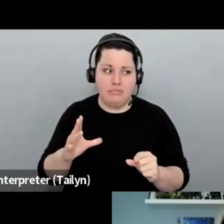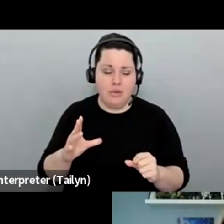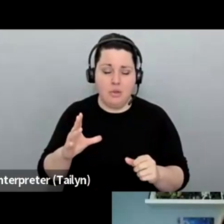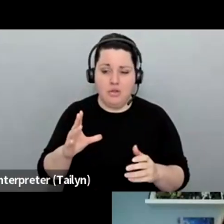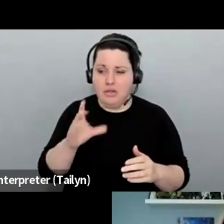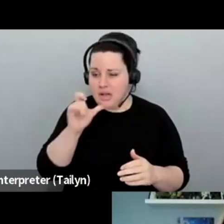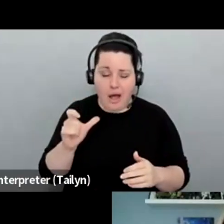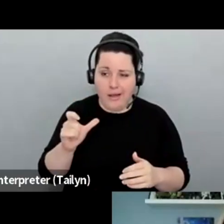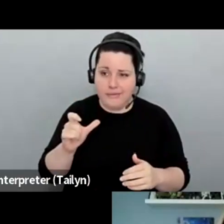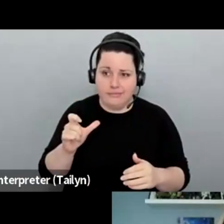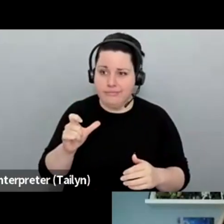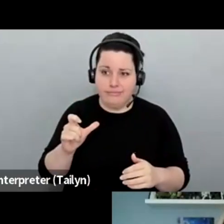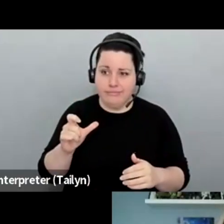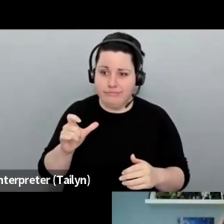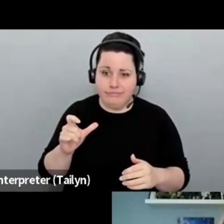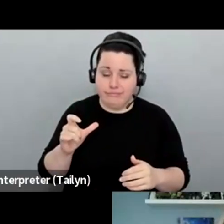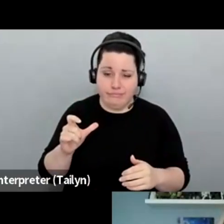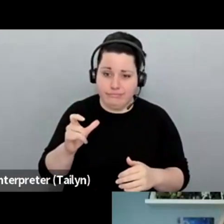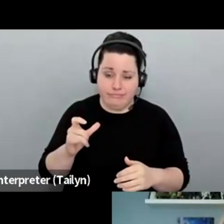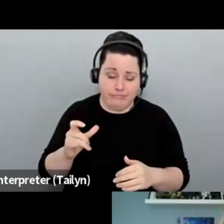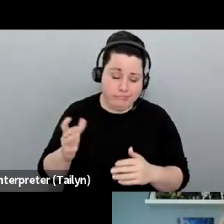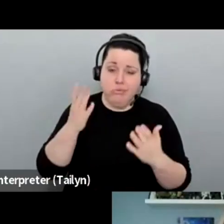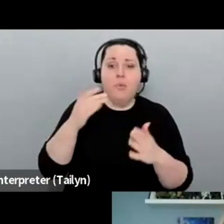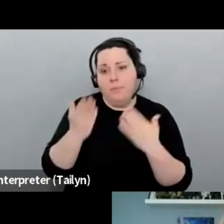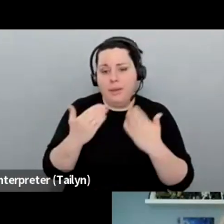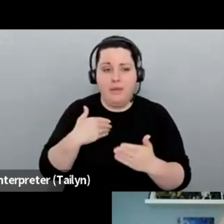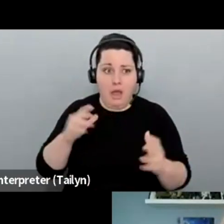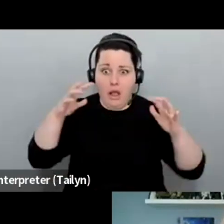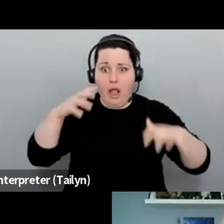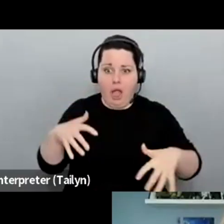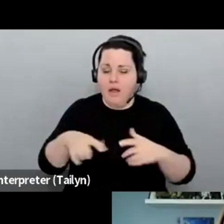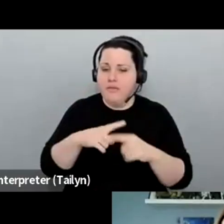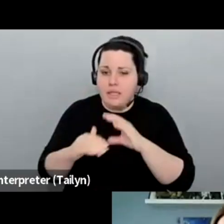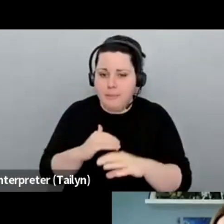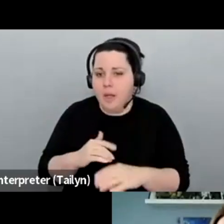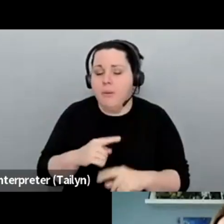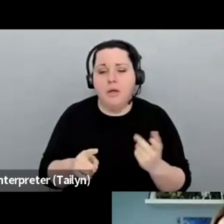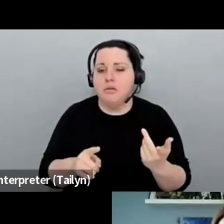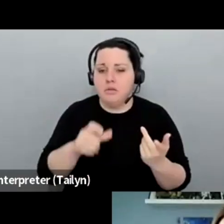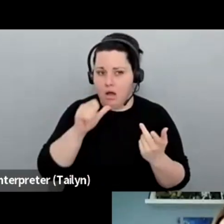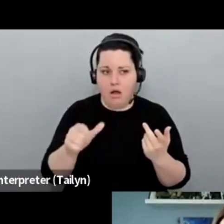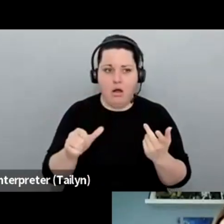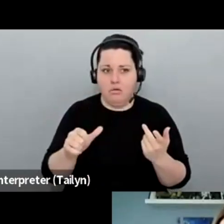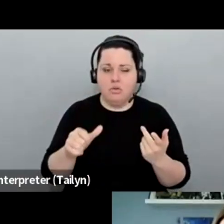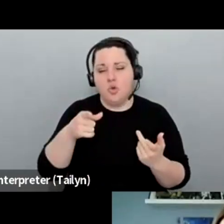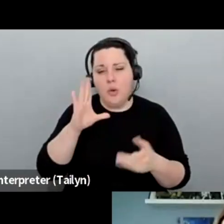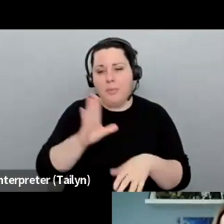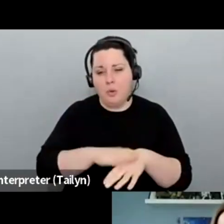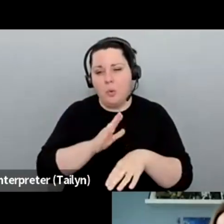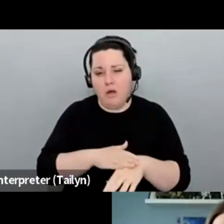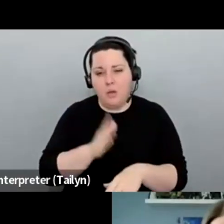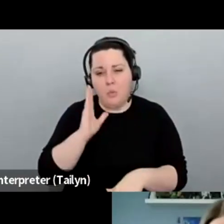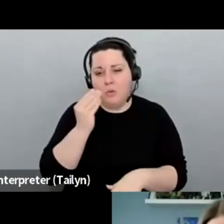necessarily be blindsided you might be blindsided and then you might get an email, but you won't be blindsided without being notified.